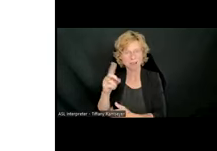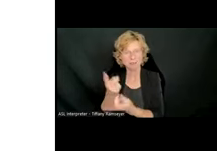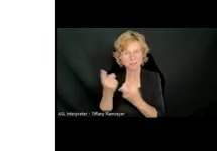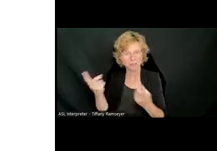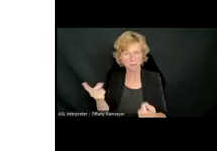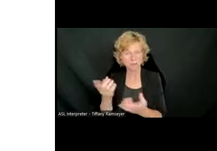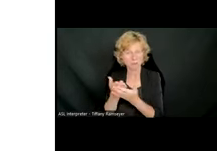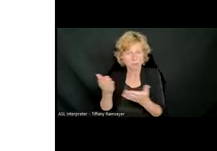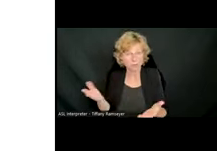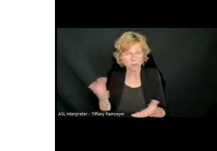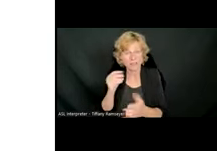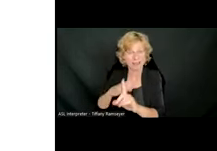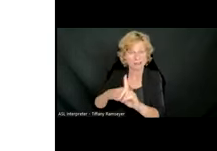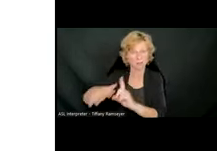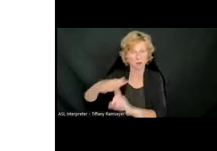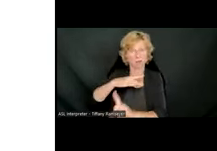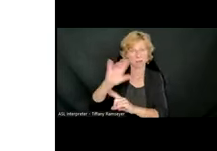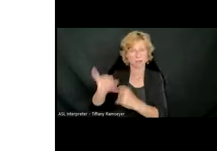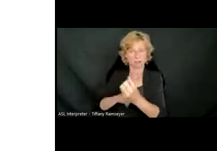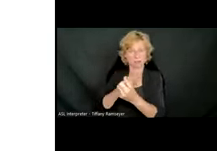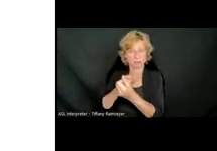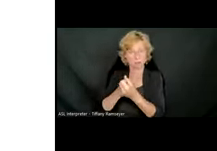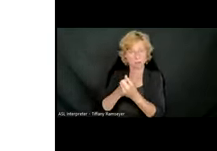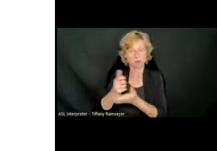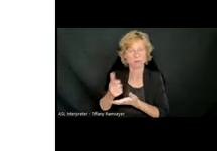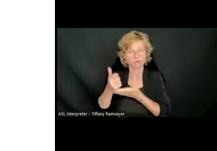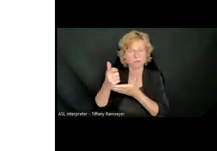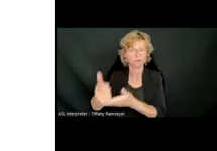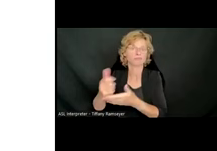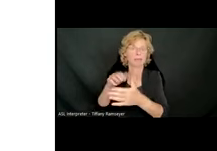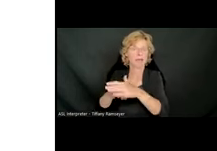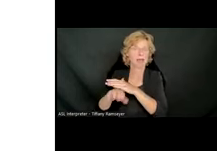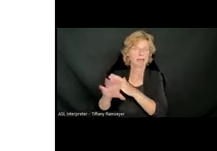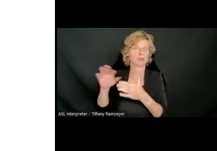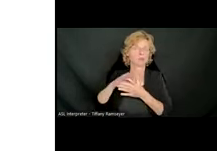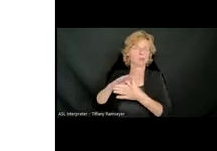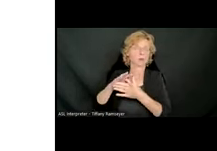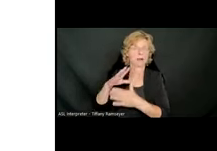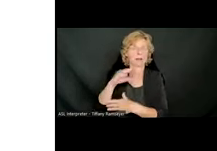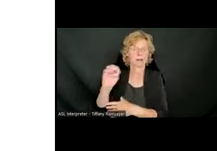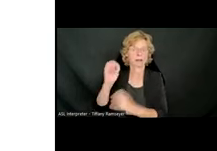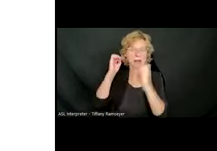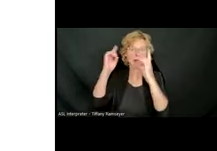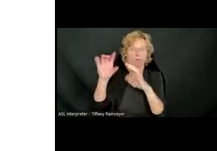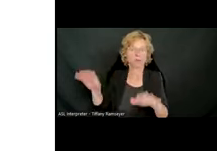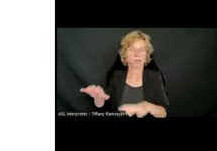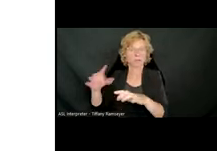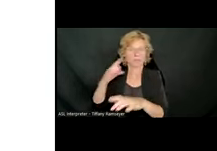materials, and environments that support and enable access to content and educational activities for all learners.